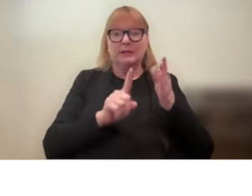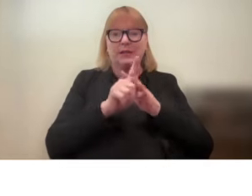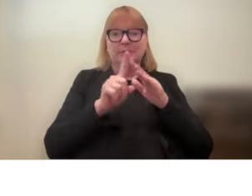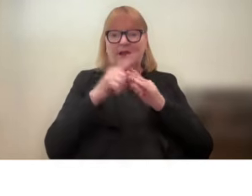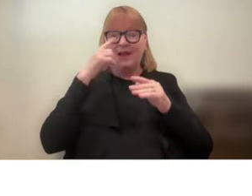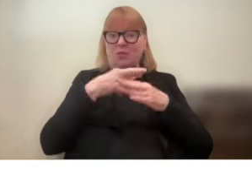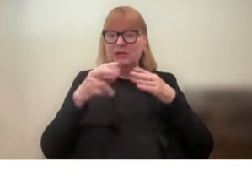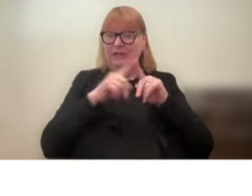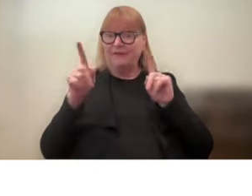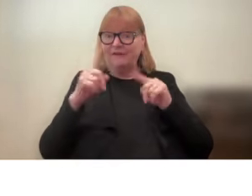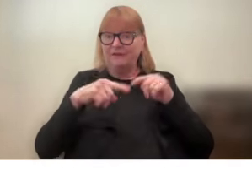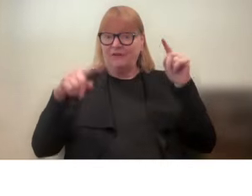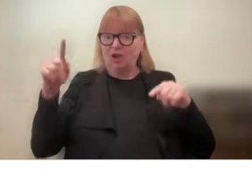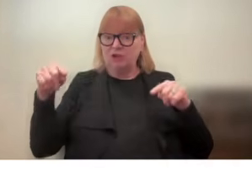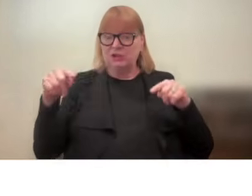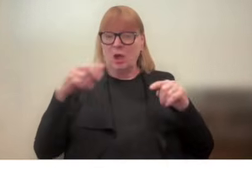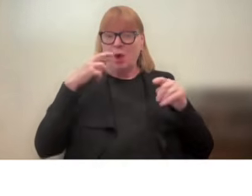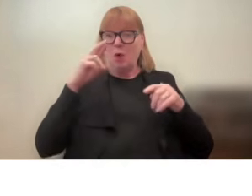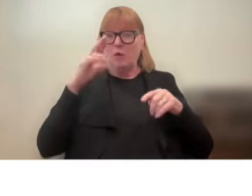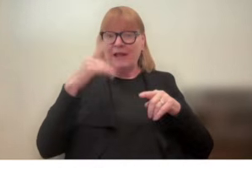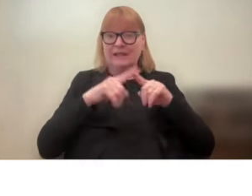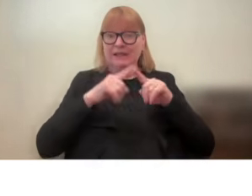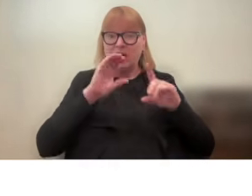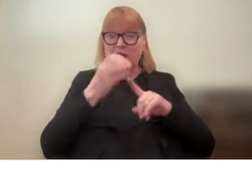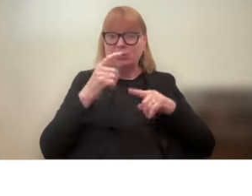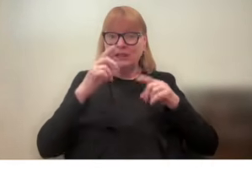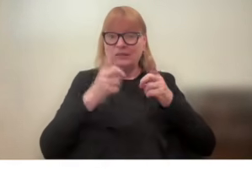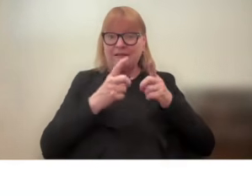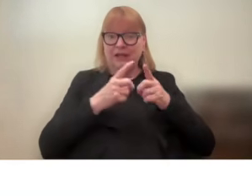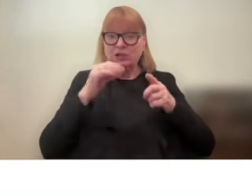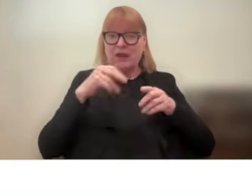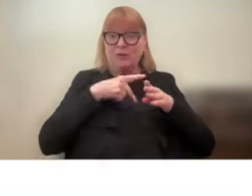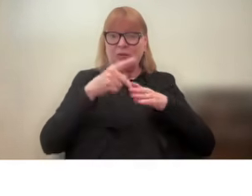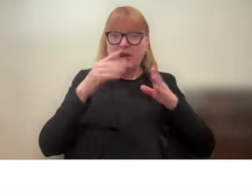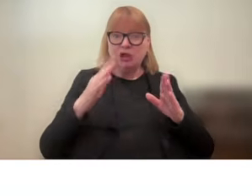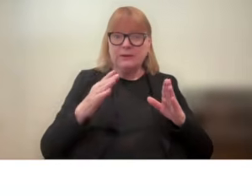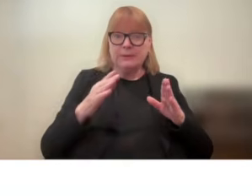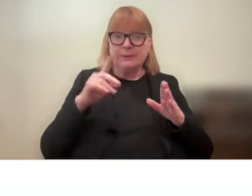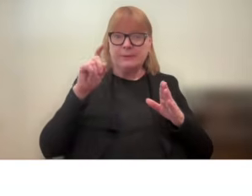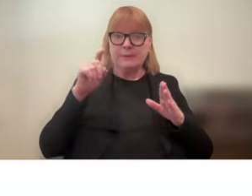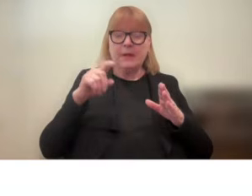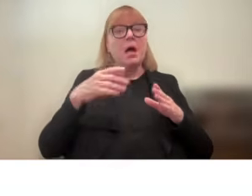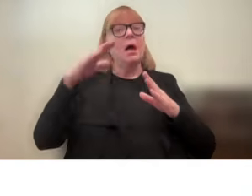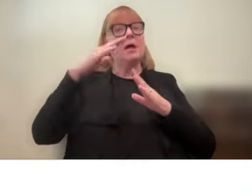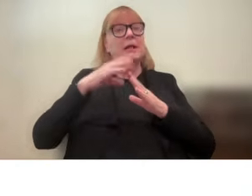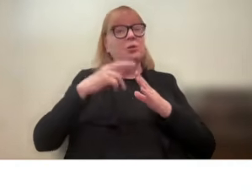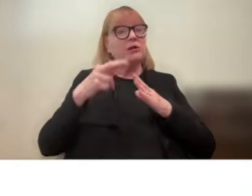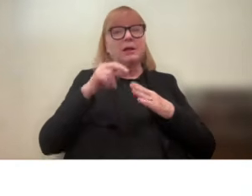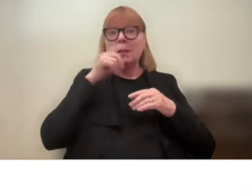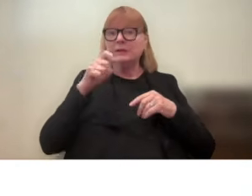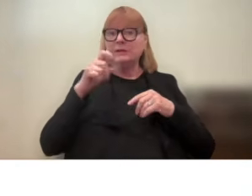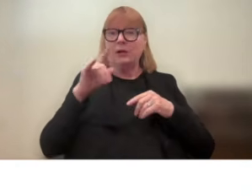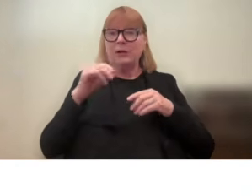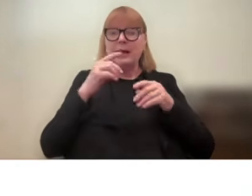the results are diverse? Do they reflect different cultural definitions of professionalism? The top results aren't